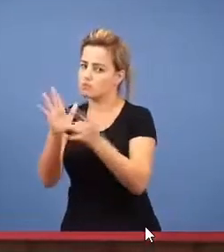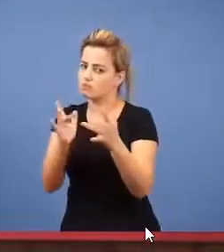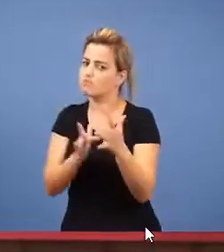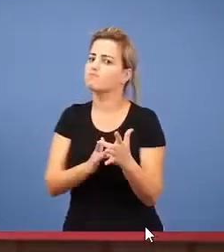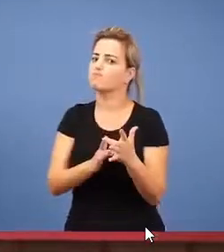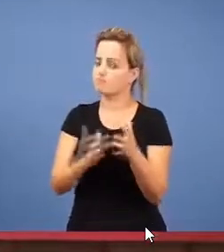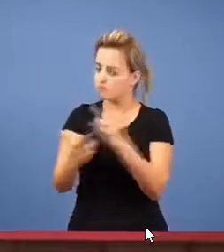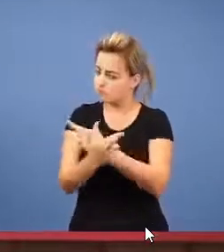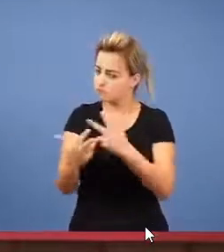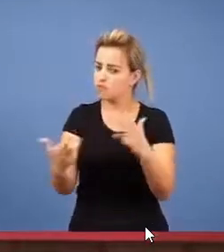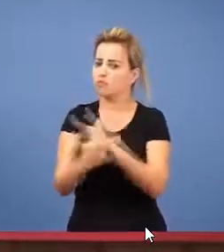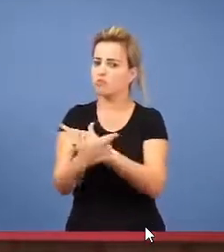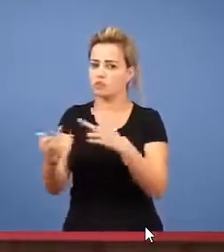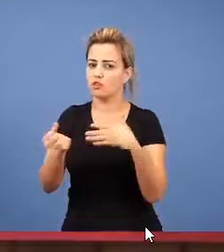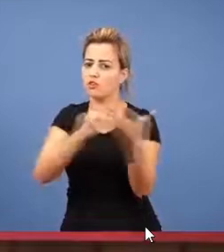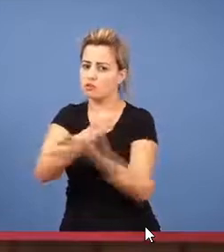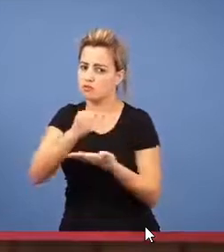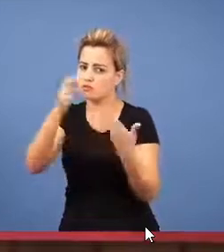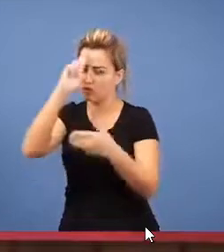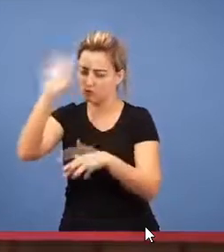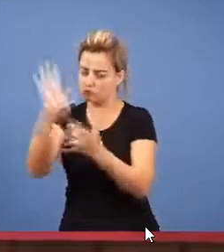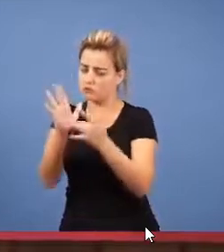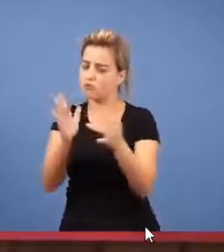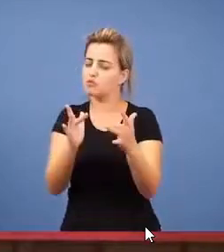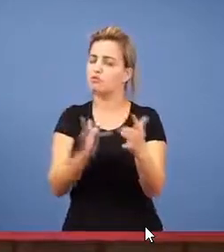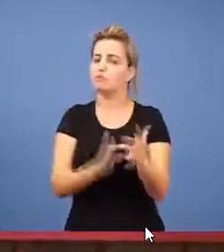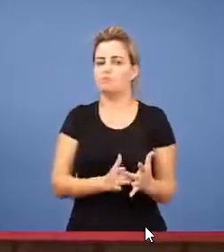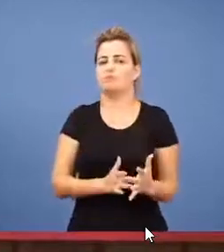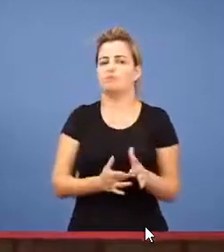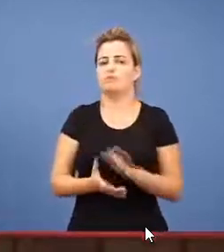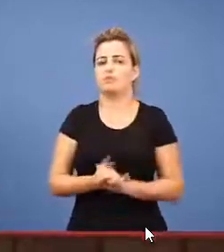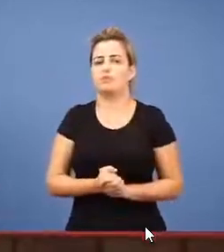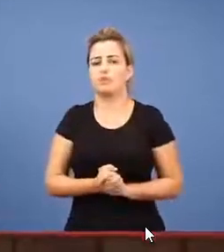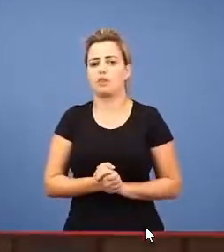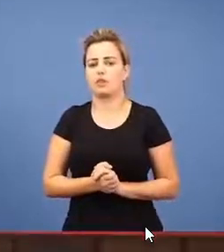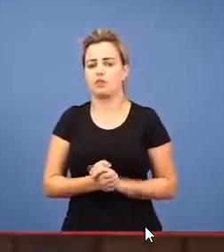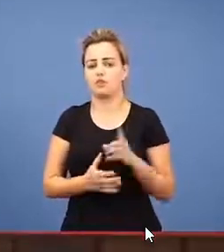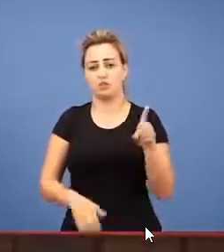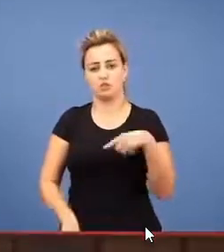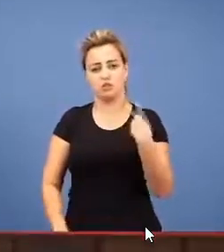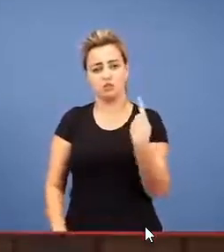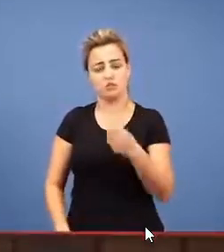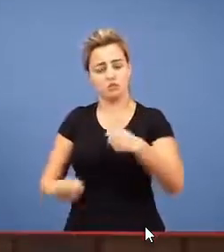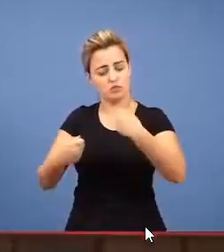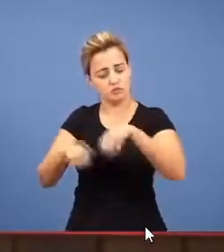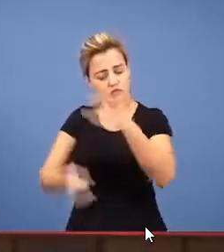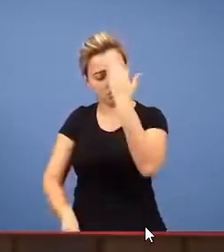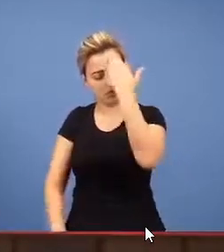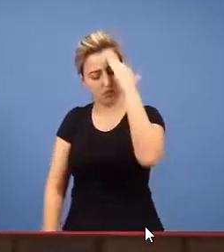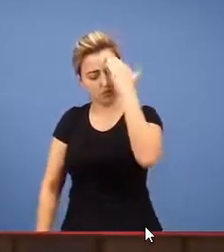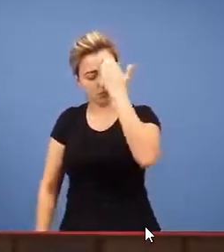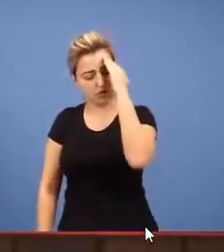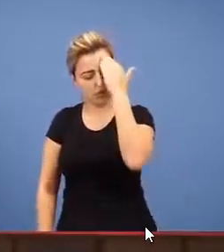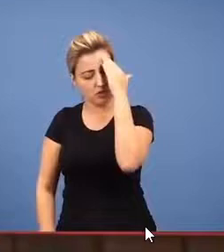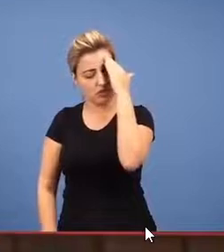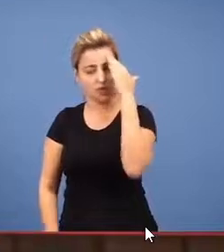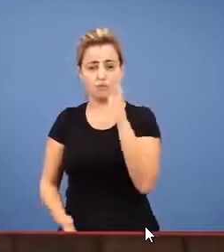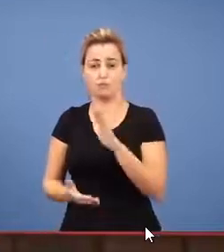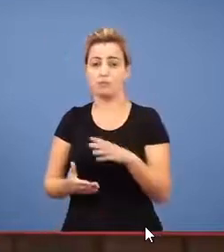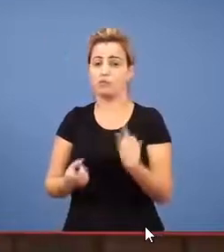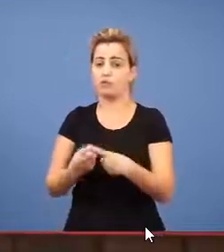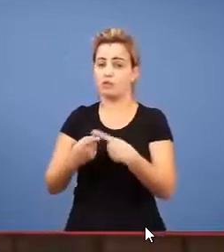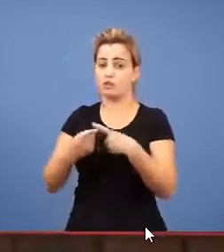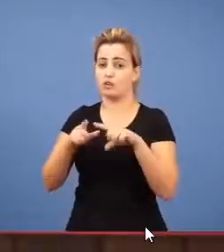sank the church, but the one who founded the church is the Lord Jesus. My brethren, you are in a situation that is no excuse